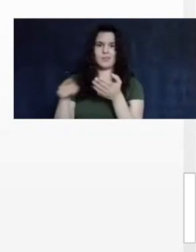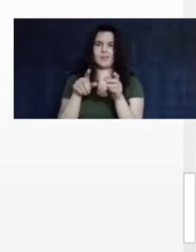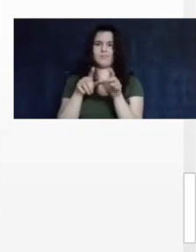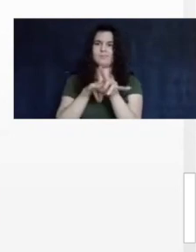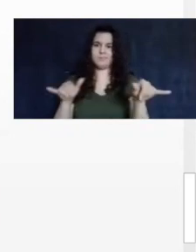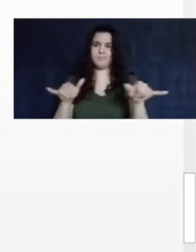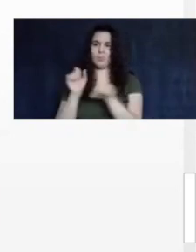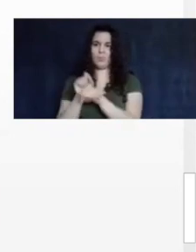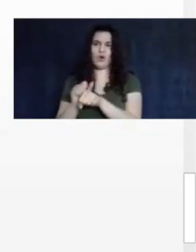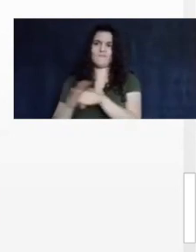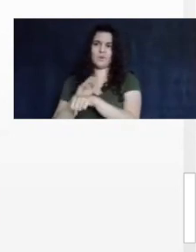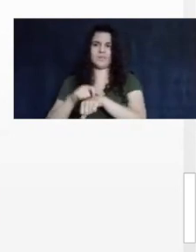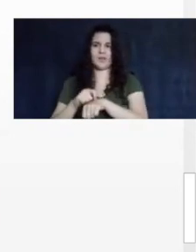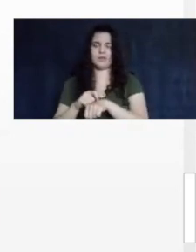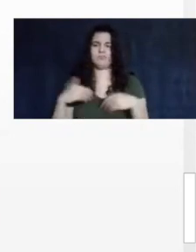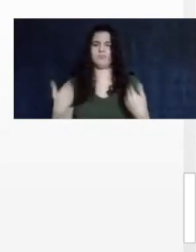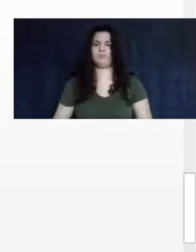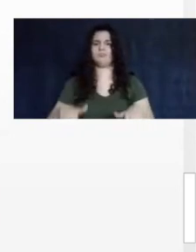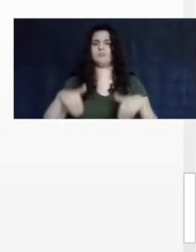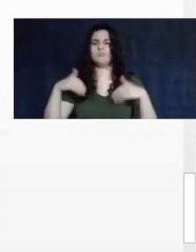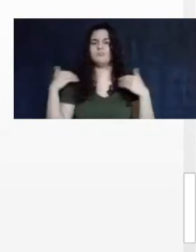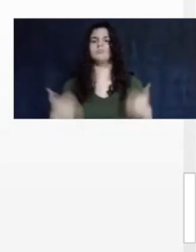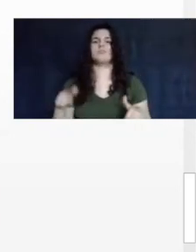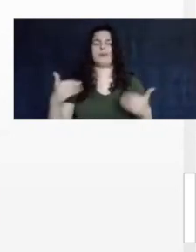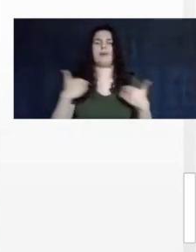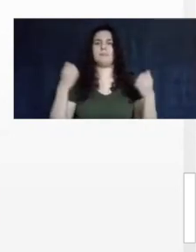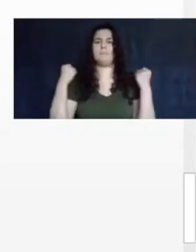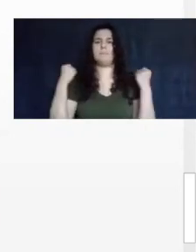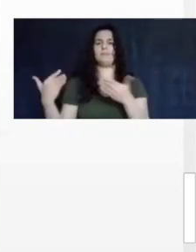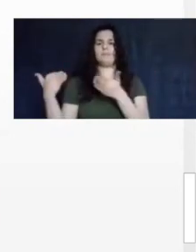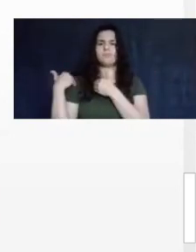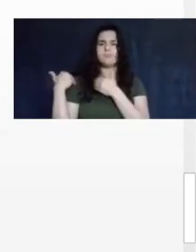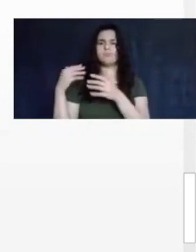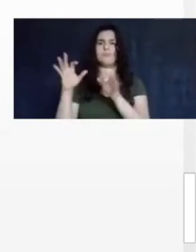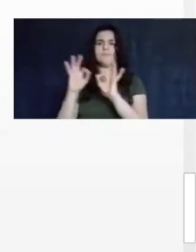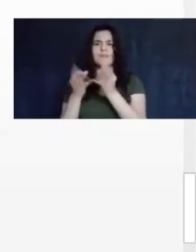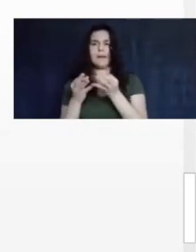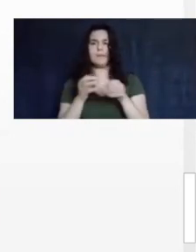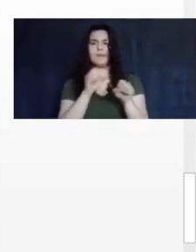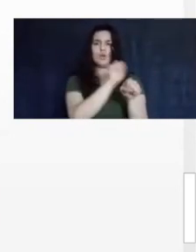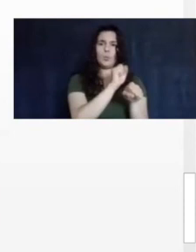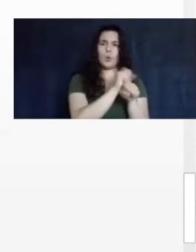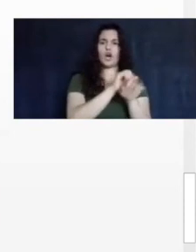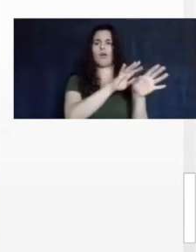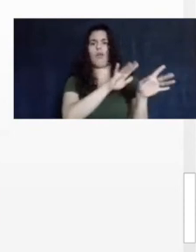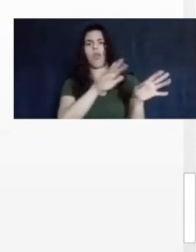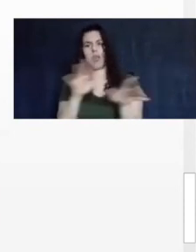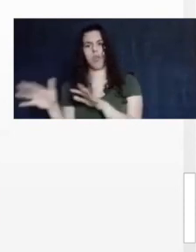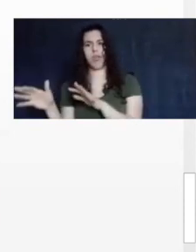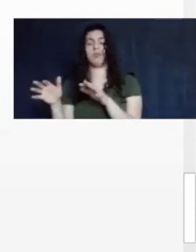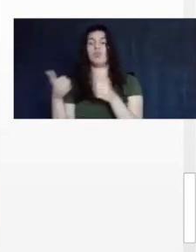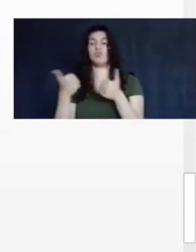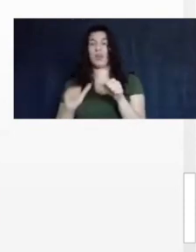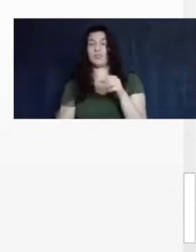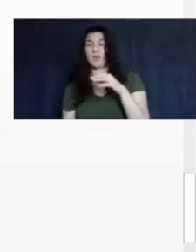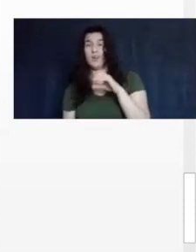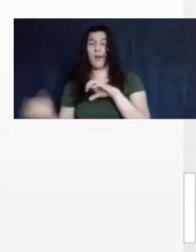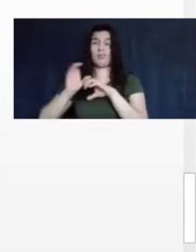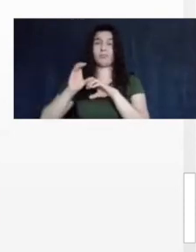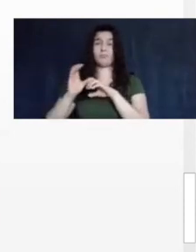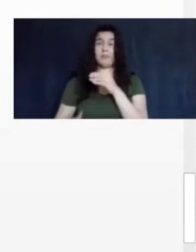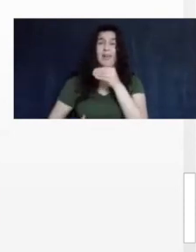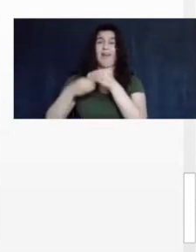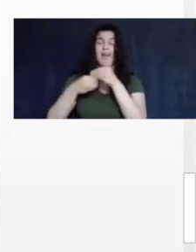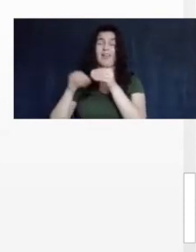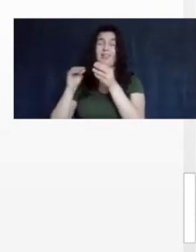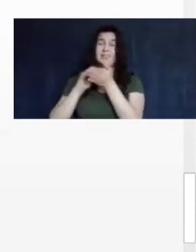time. They're involved with other things outside of work. And of course, they usually have family. So to manage a dissertation process becomes difficult. It